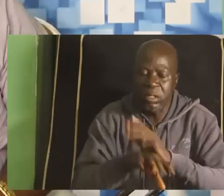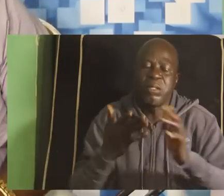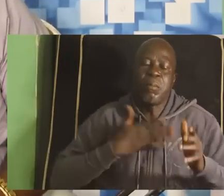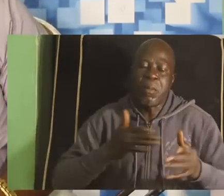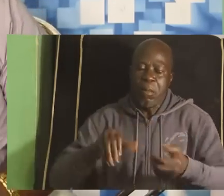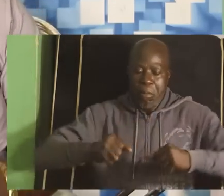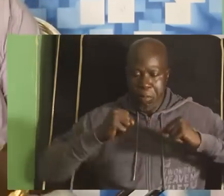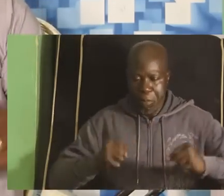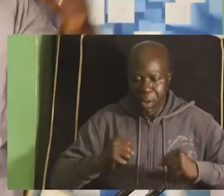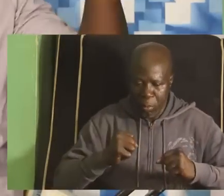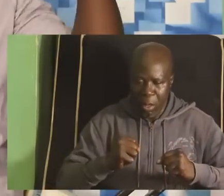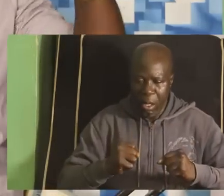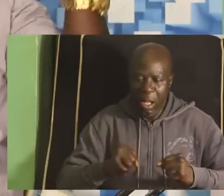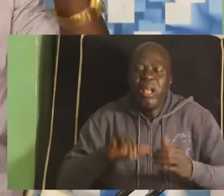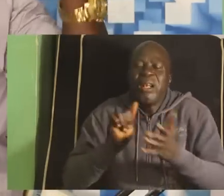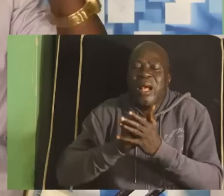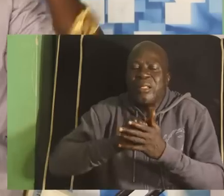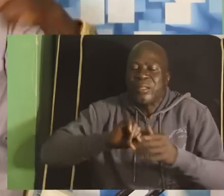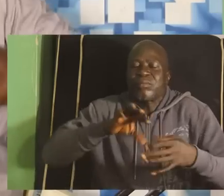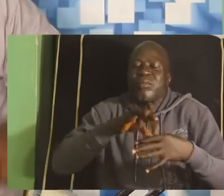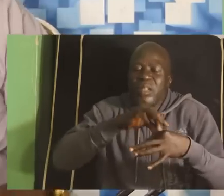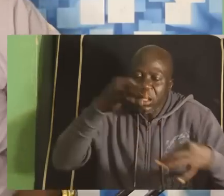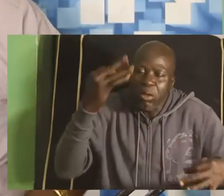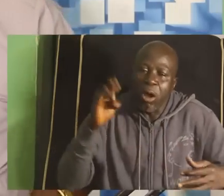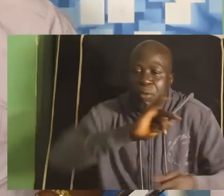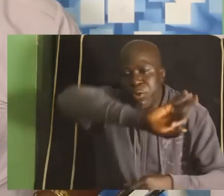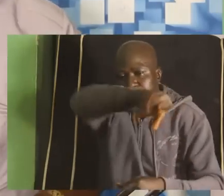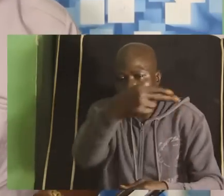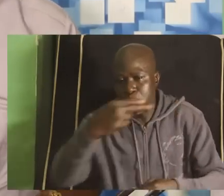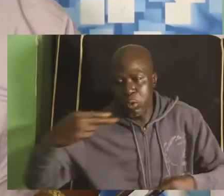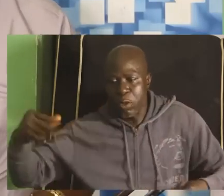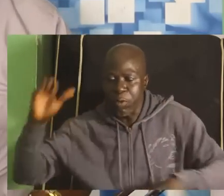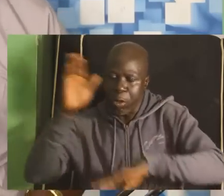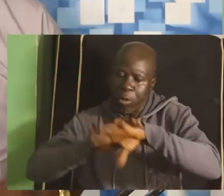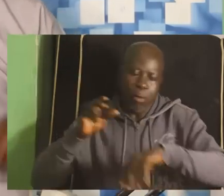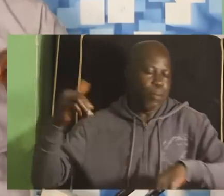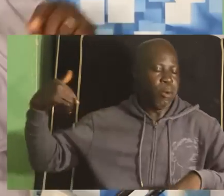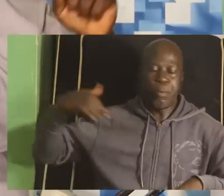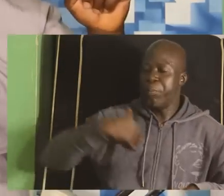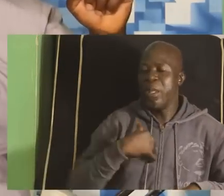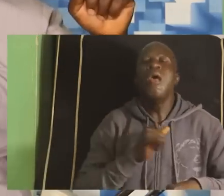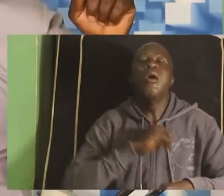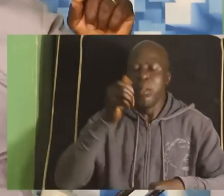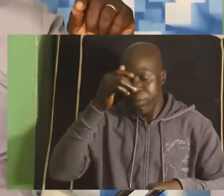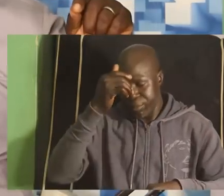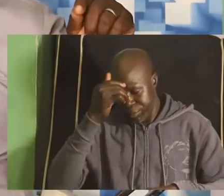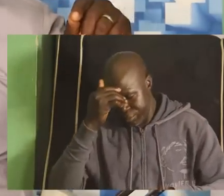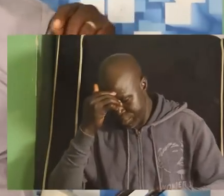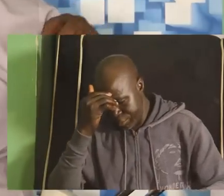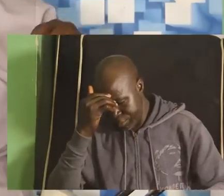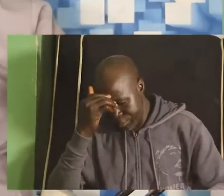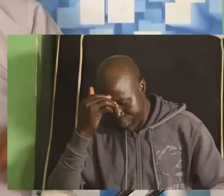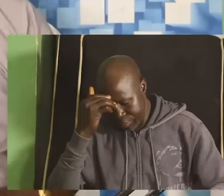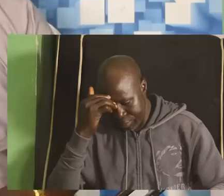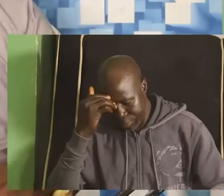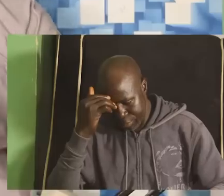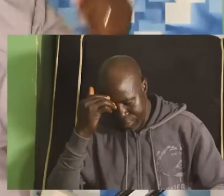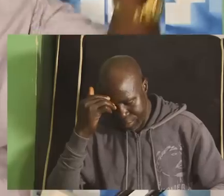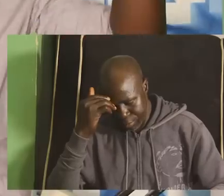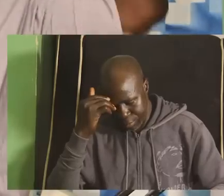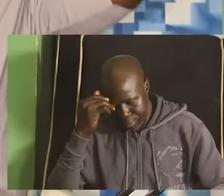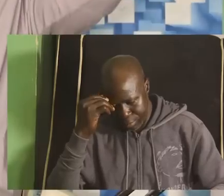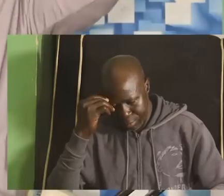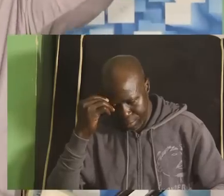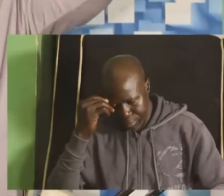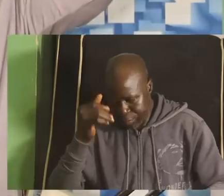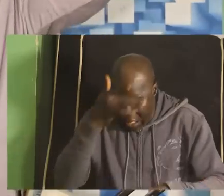my power. It has the spirit of the Lord Jehovah is upon me. Oh yes. Nitori ti o ti fi ami oro yan mi. O ti fi